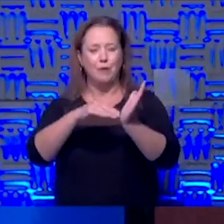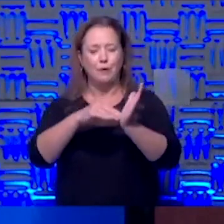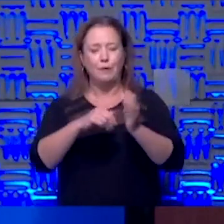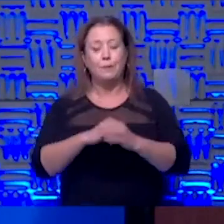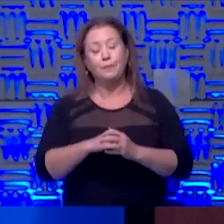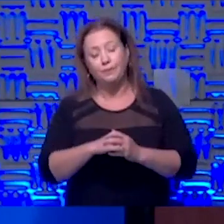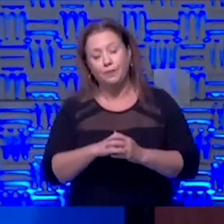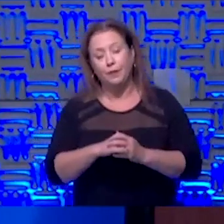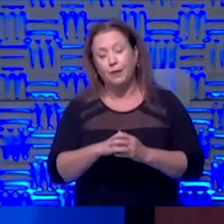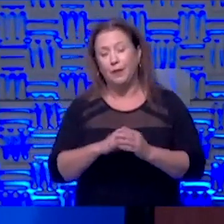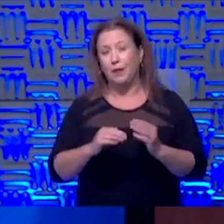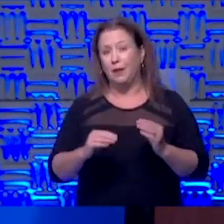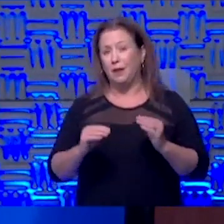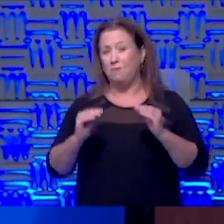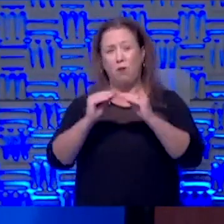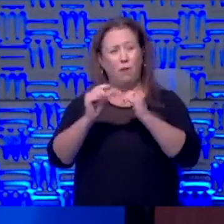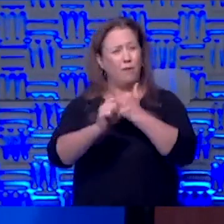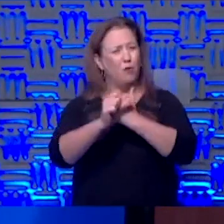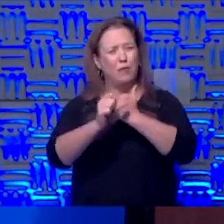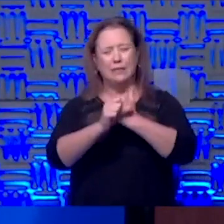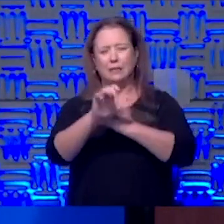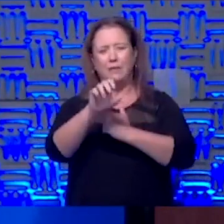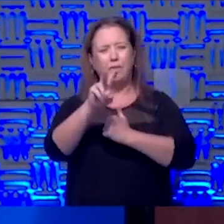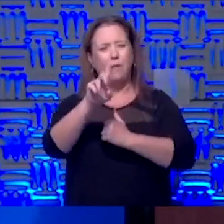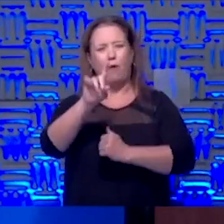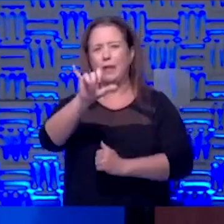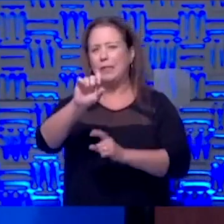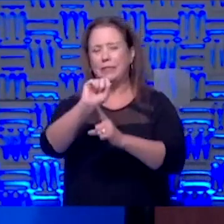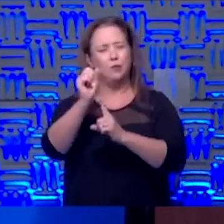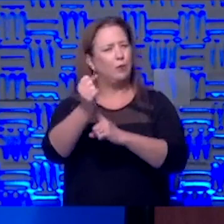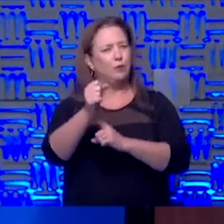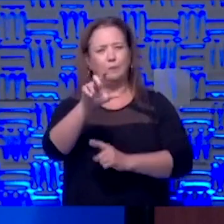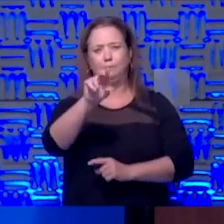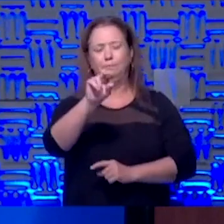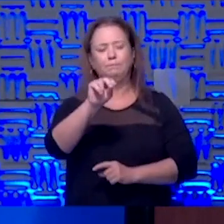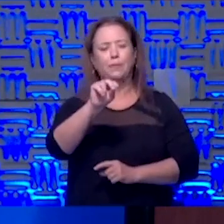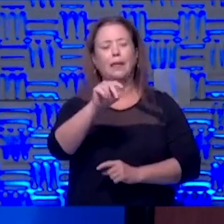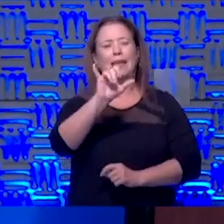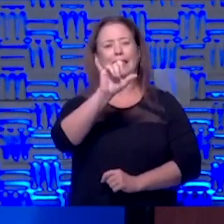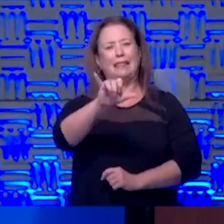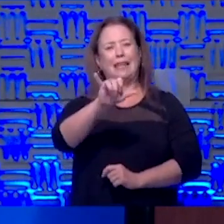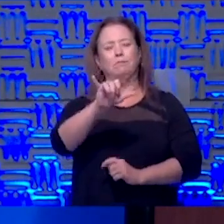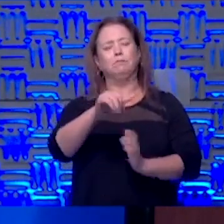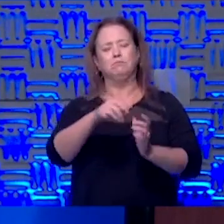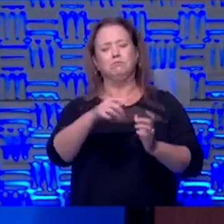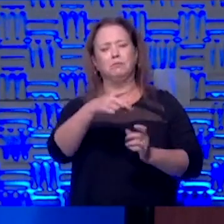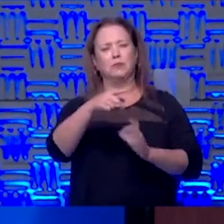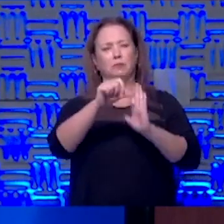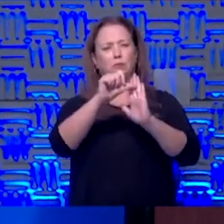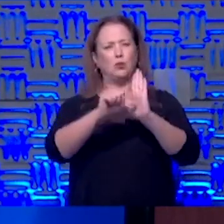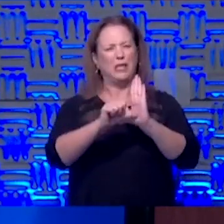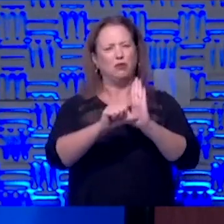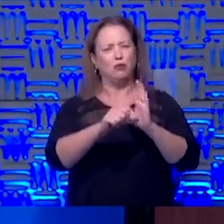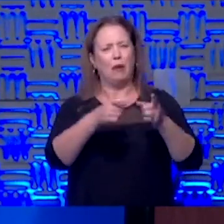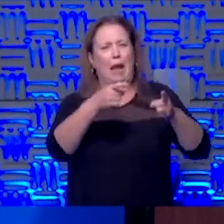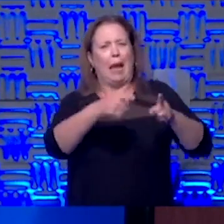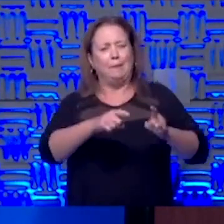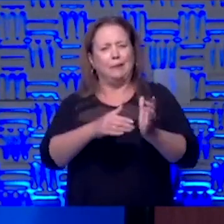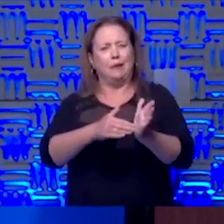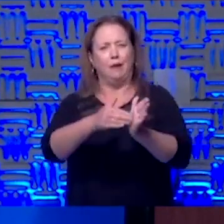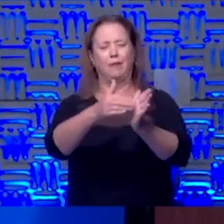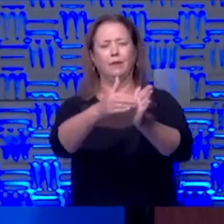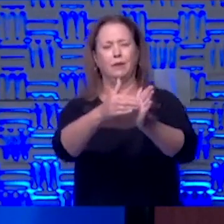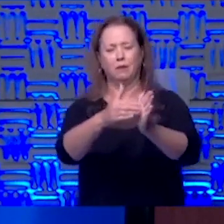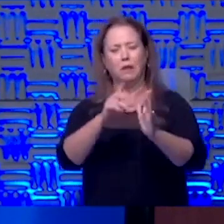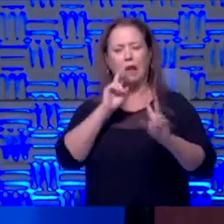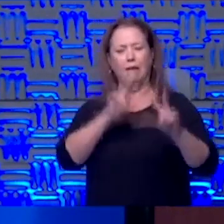Right. I don't think there is a risk from COVID in that situation. Pleurodesis are done frequently, as far as I know, and I've